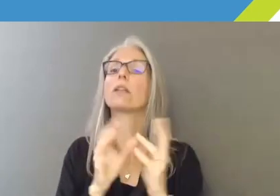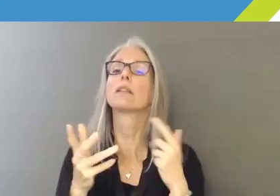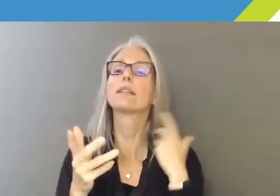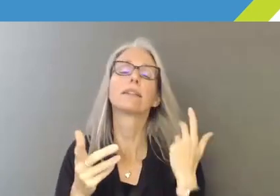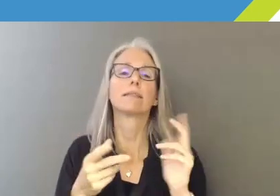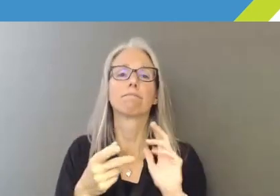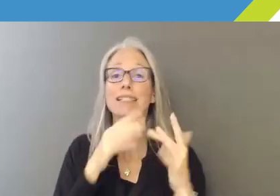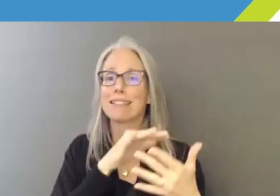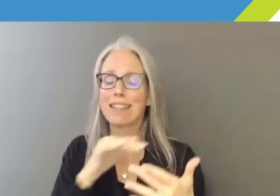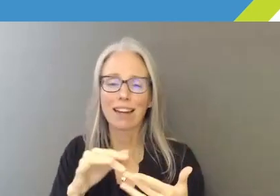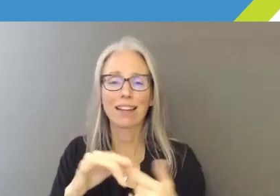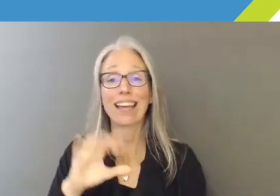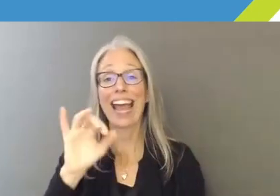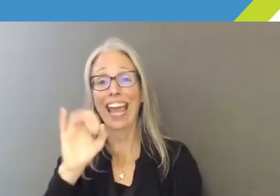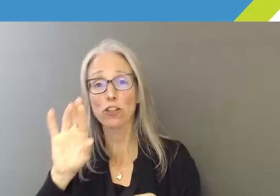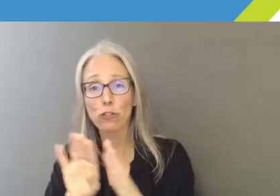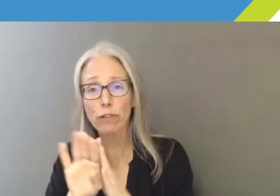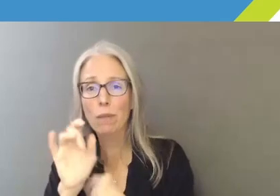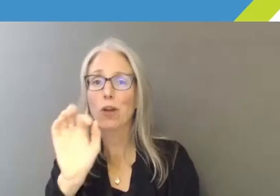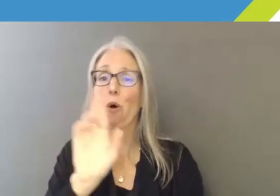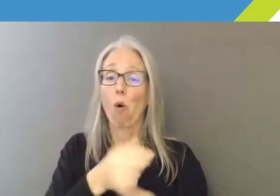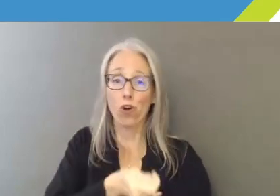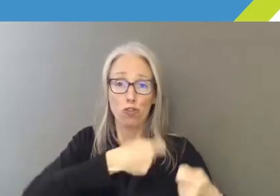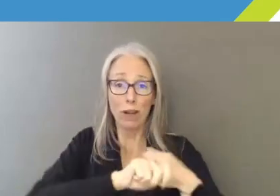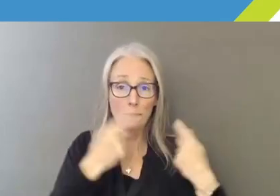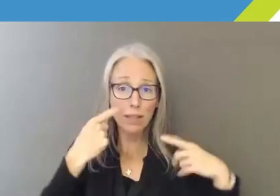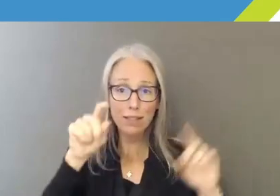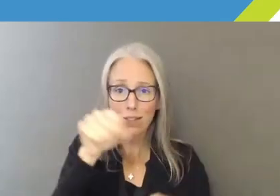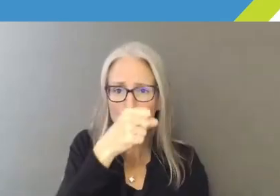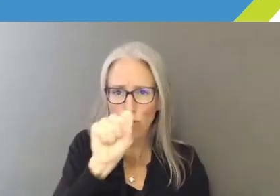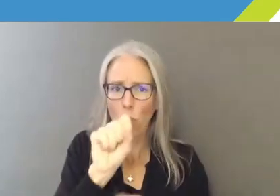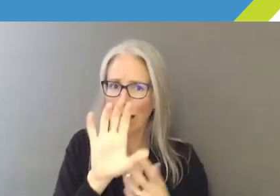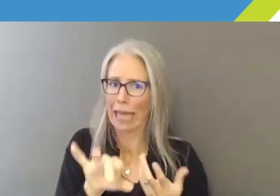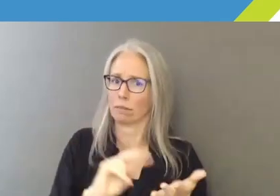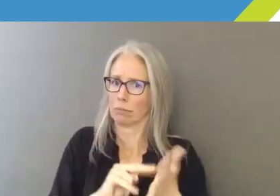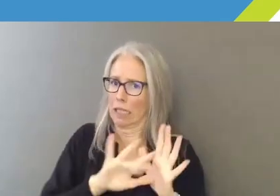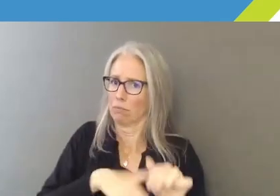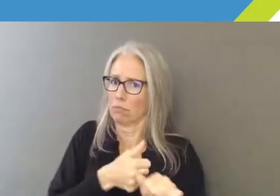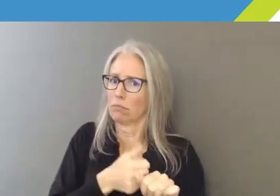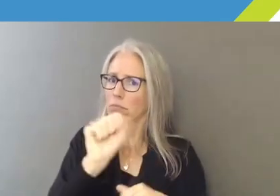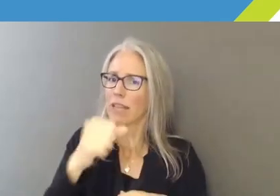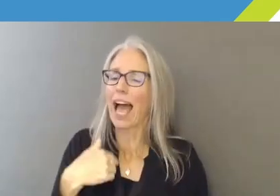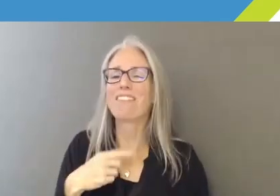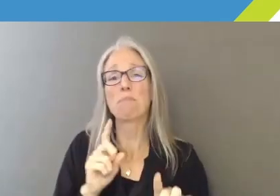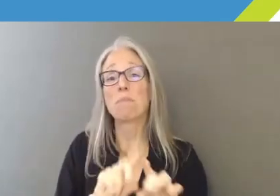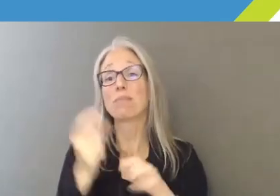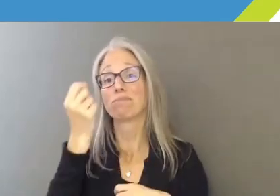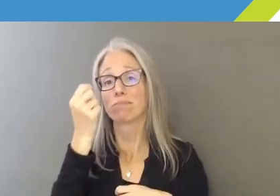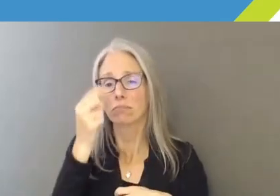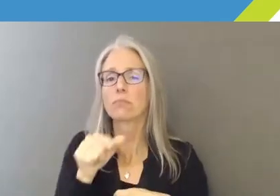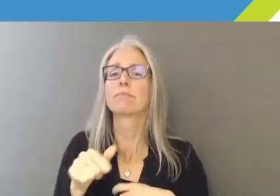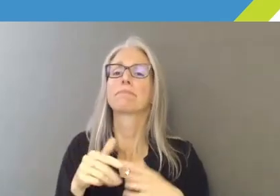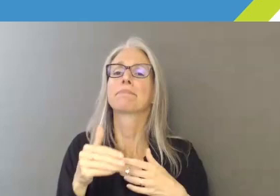or cancer development, really meaningful hard outcomes. But those are things that develop really slowly, and it's difficult to have